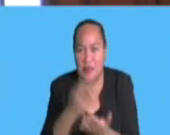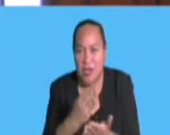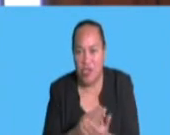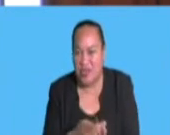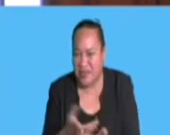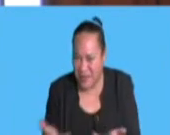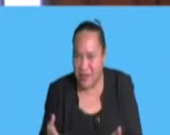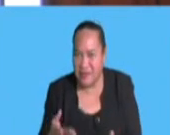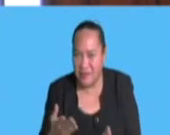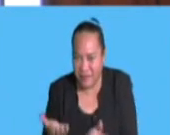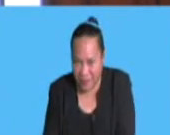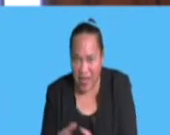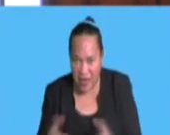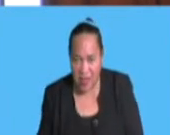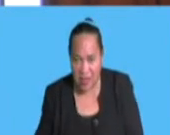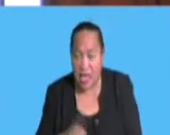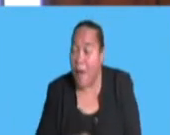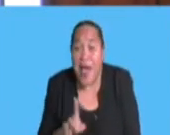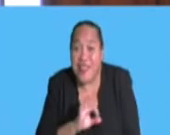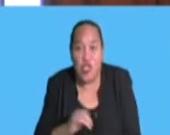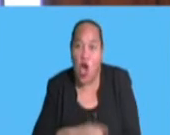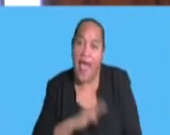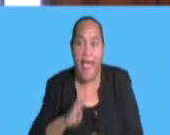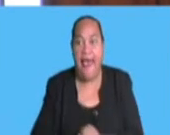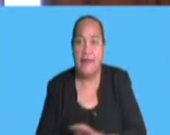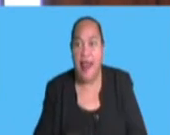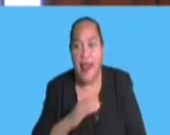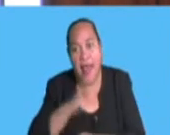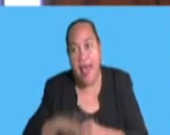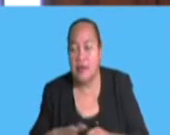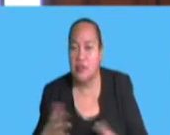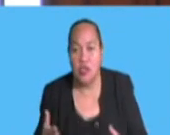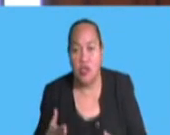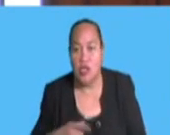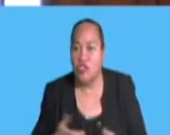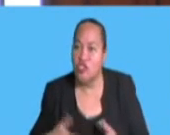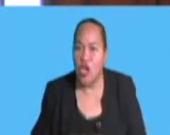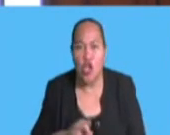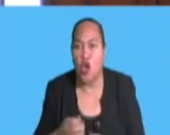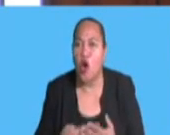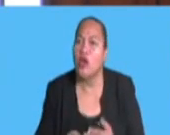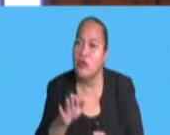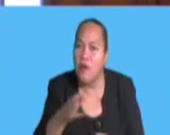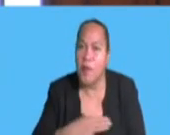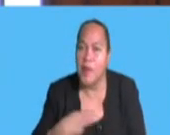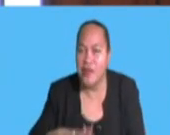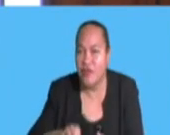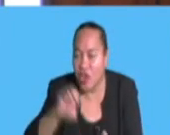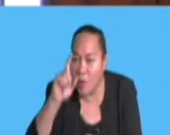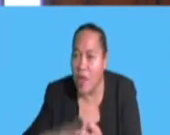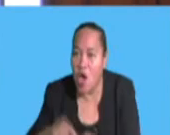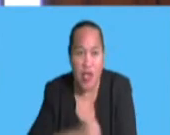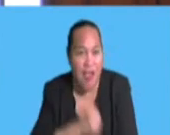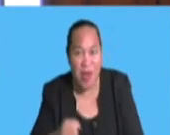form. But this is not the end. This isn't the end, nor is it a journey that only the Honourable Minister of the Economy, Minister, or